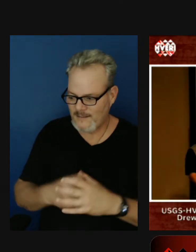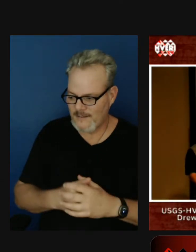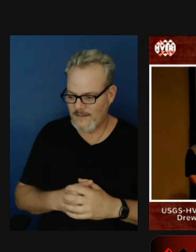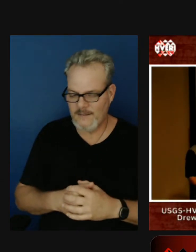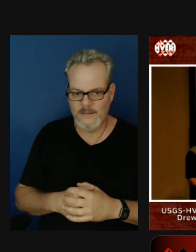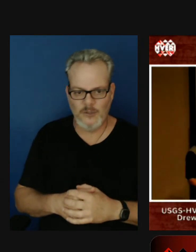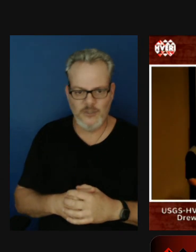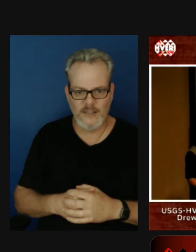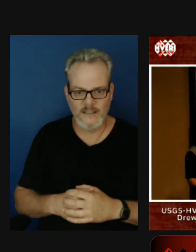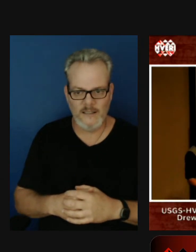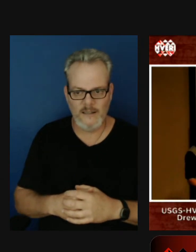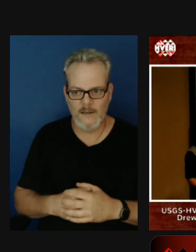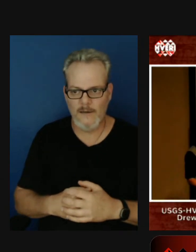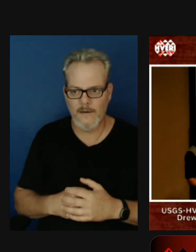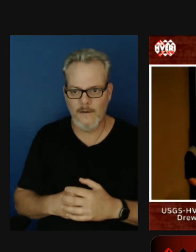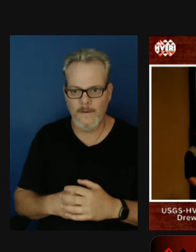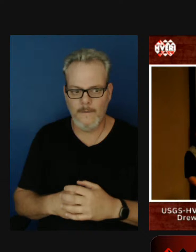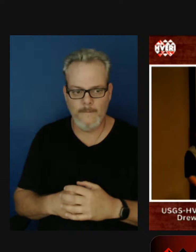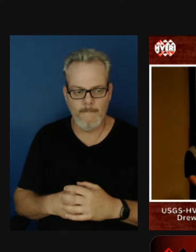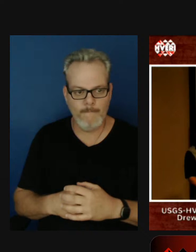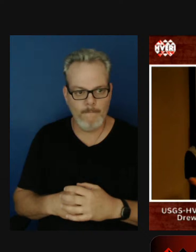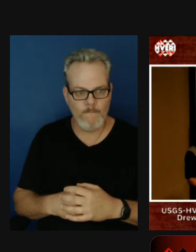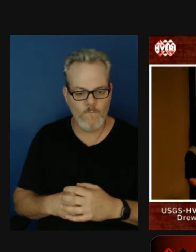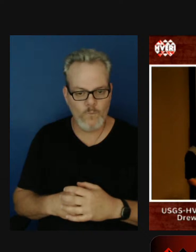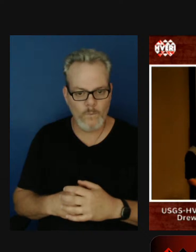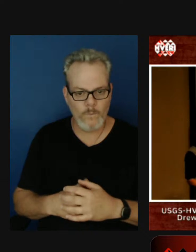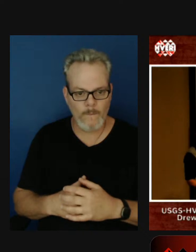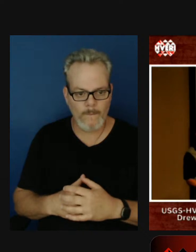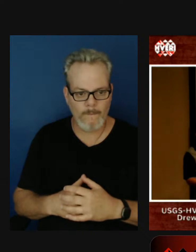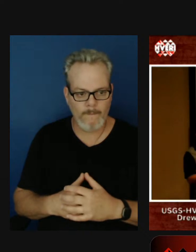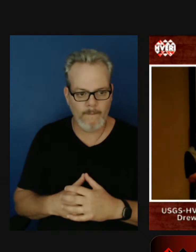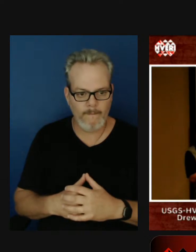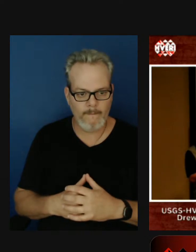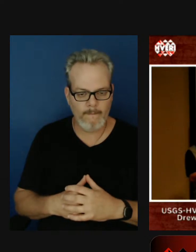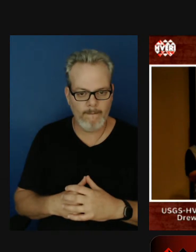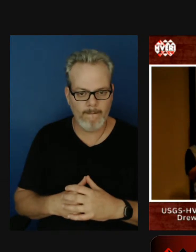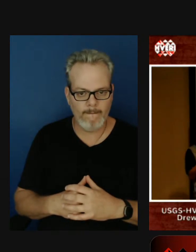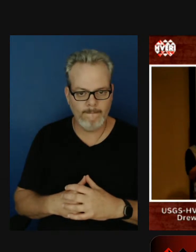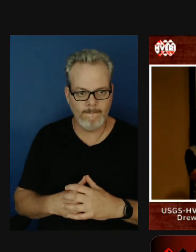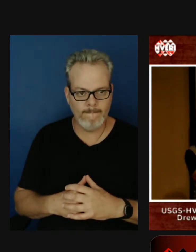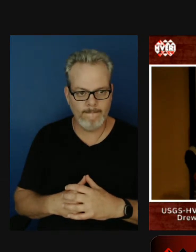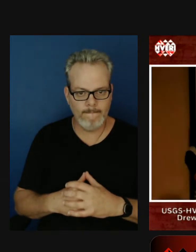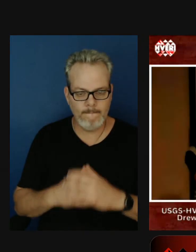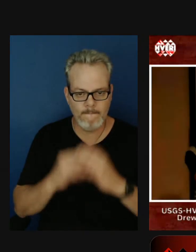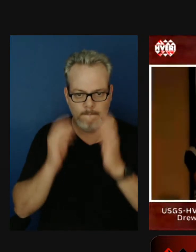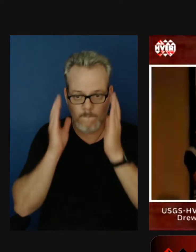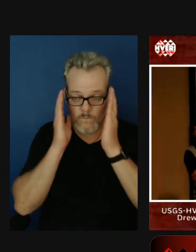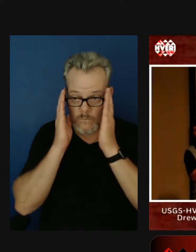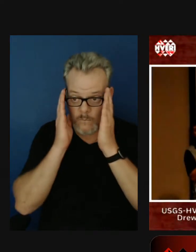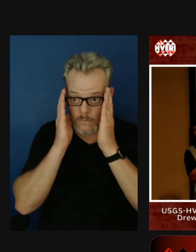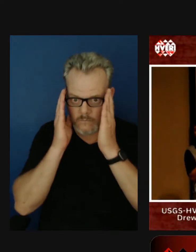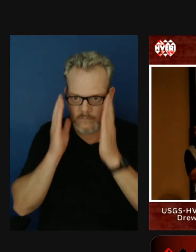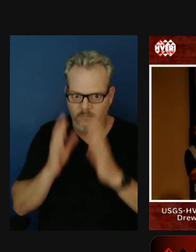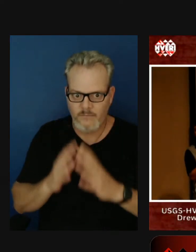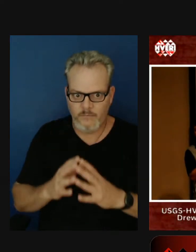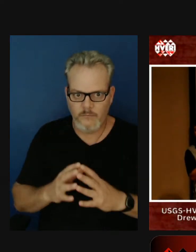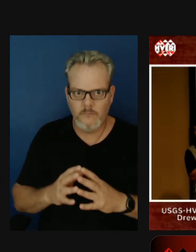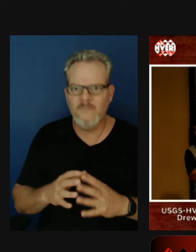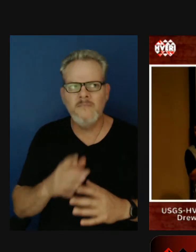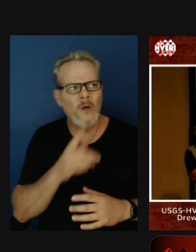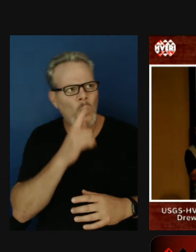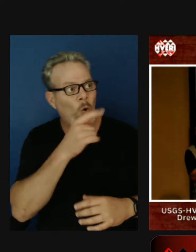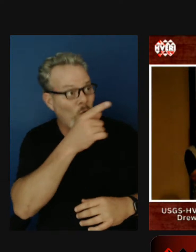Uh-oh. And for some reason, it is not advancing. Oh, wait, did you do that or did I do